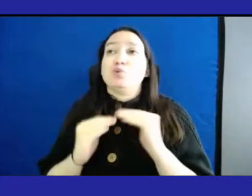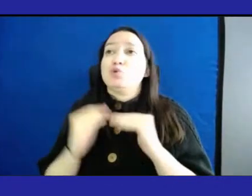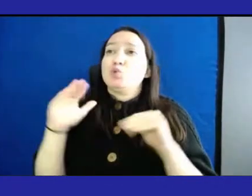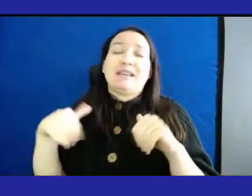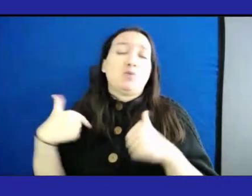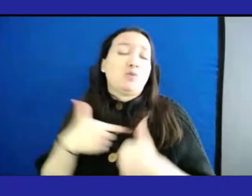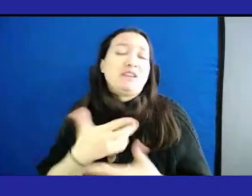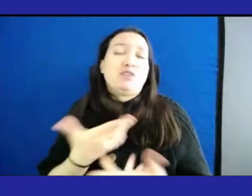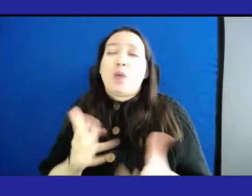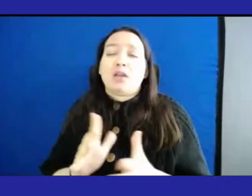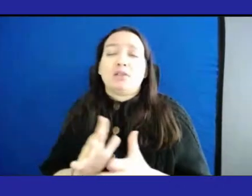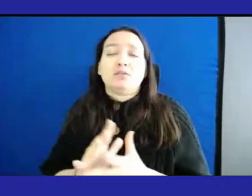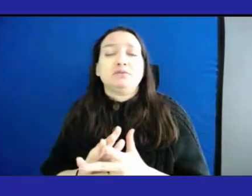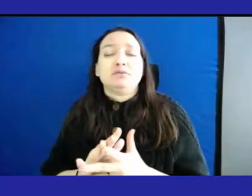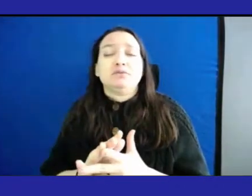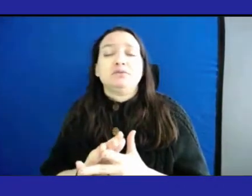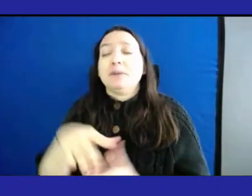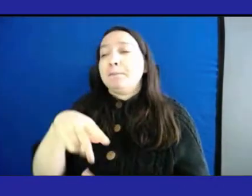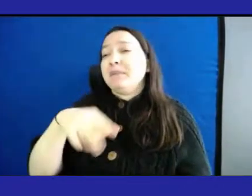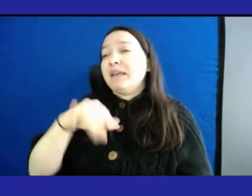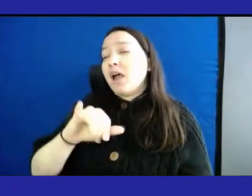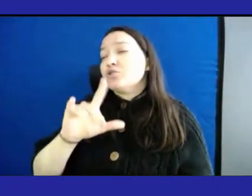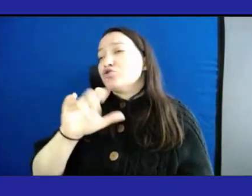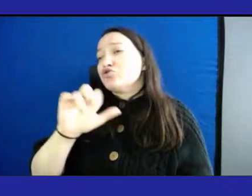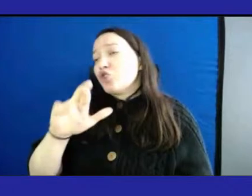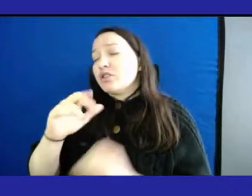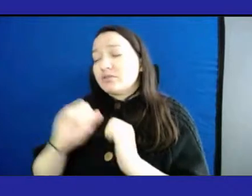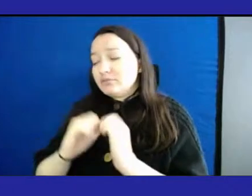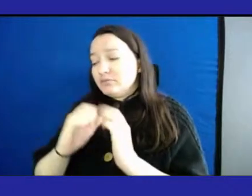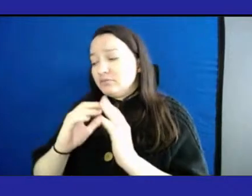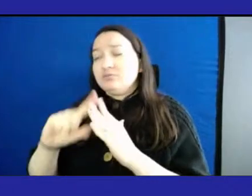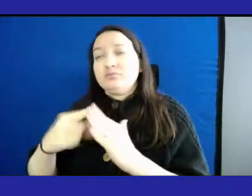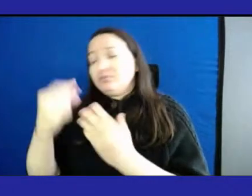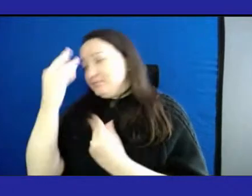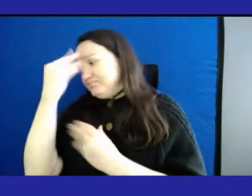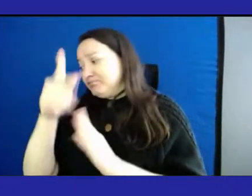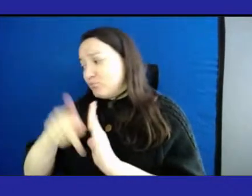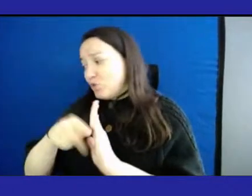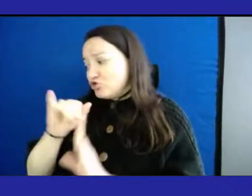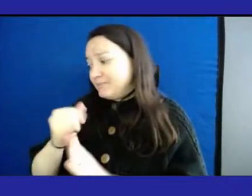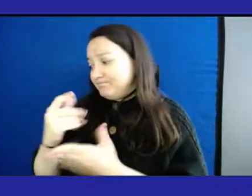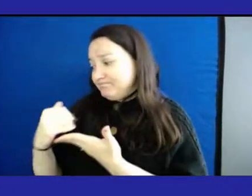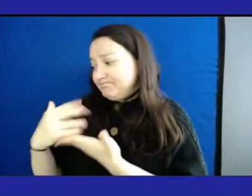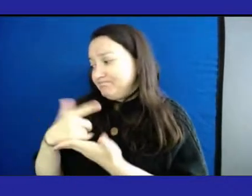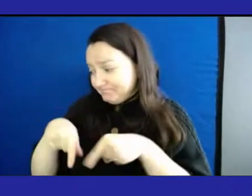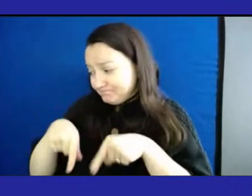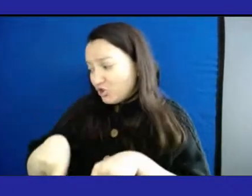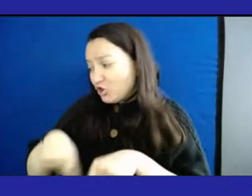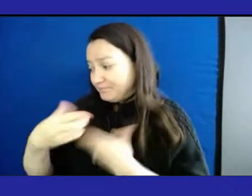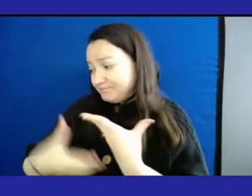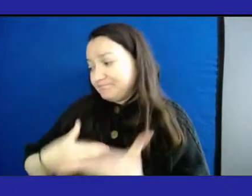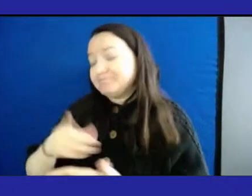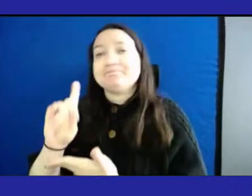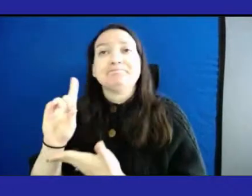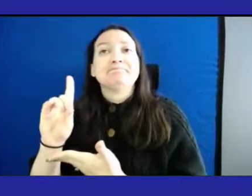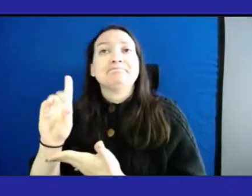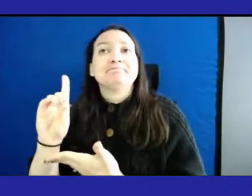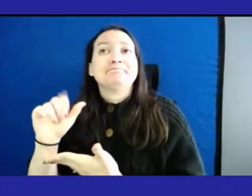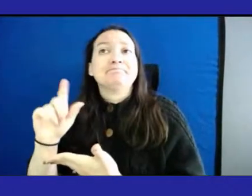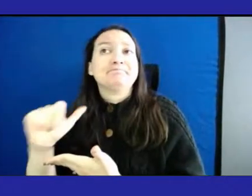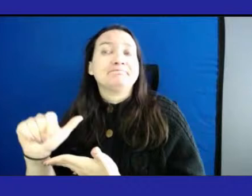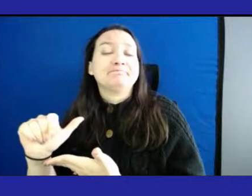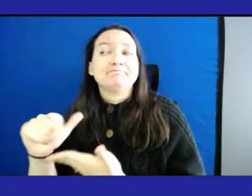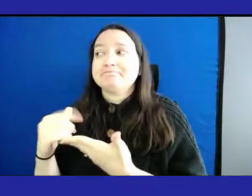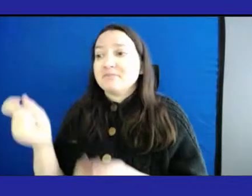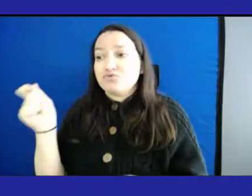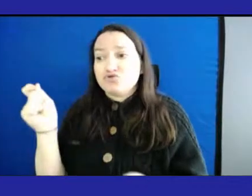it in our PI charter when they start thinking about the project that they're collecting it as they're collecting their data points and